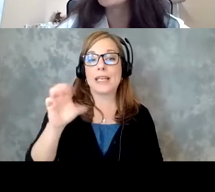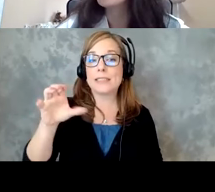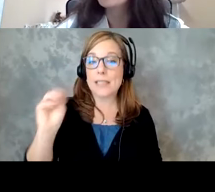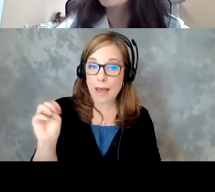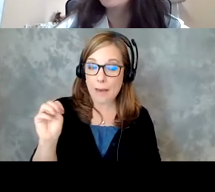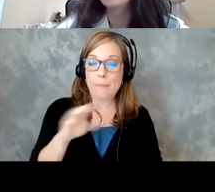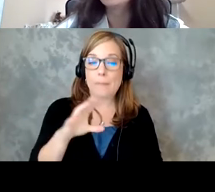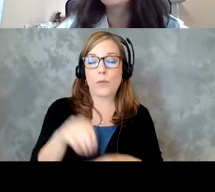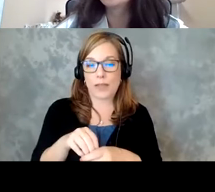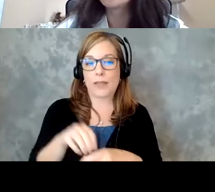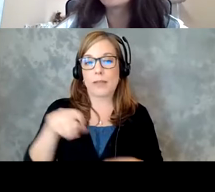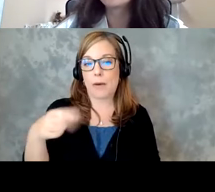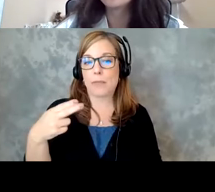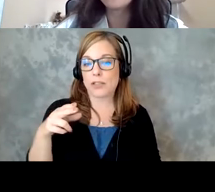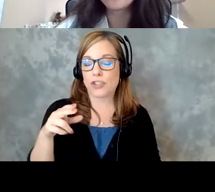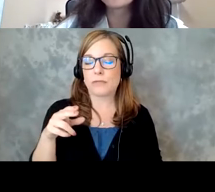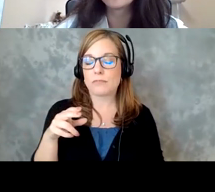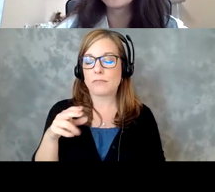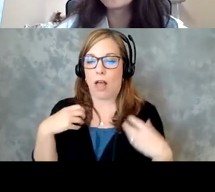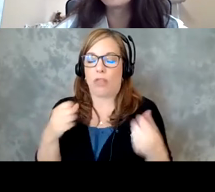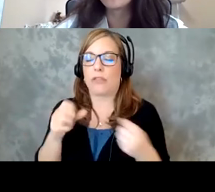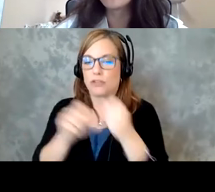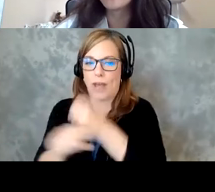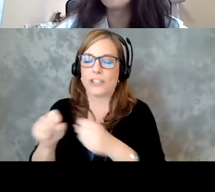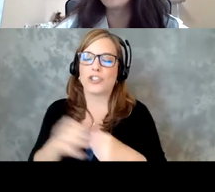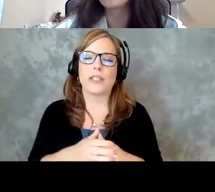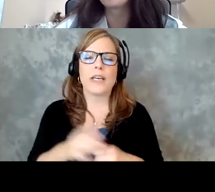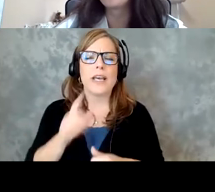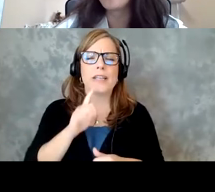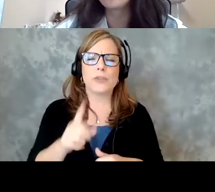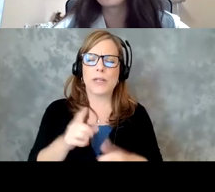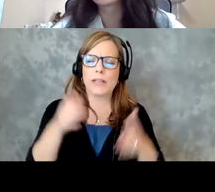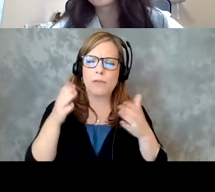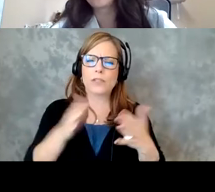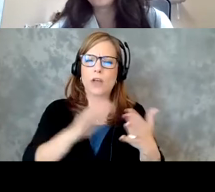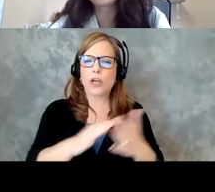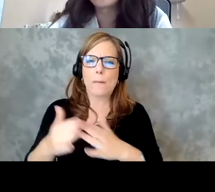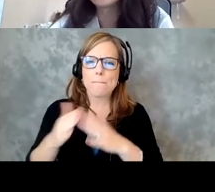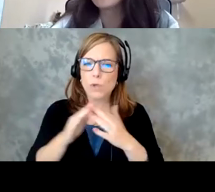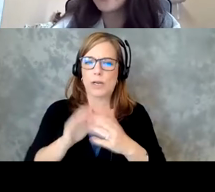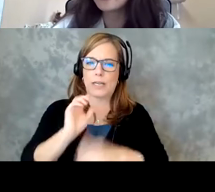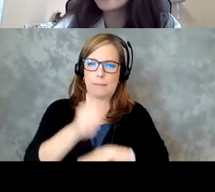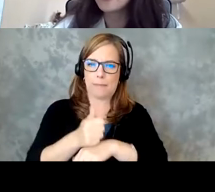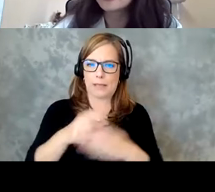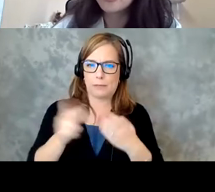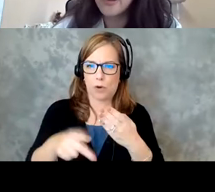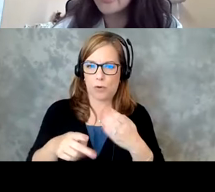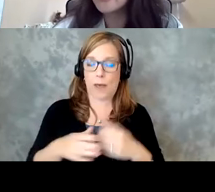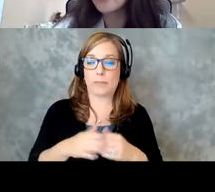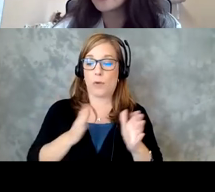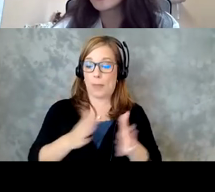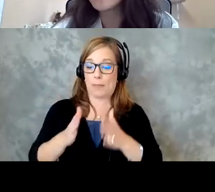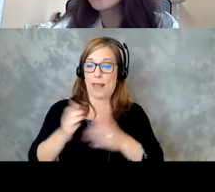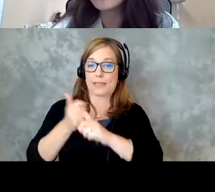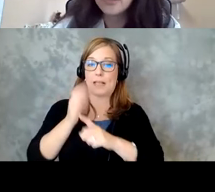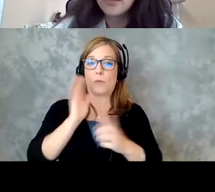population health strategy. And it's really a community-based intensive program where the plan will contract with various types of providers to